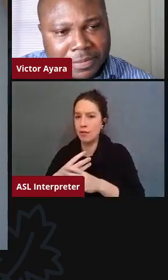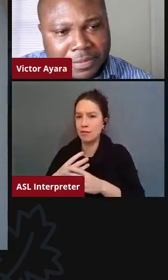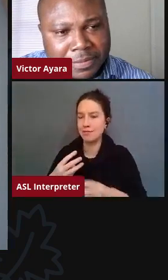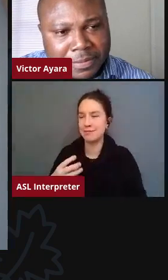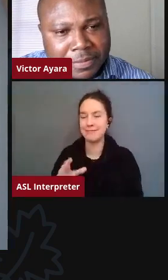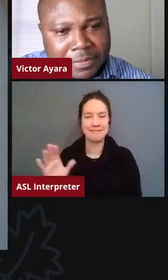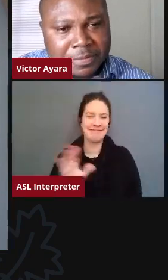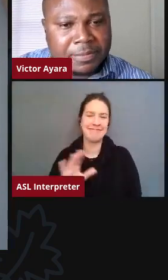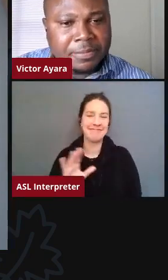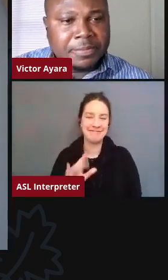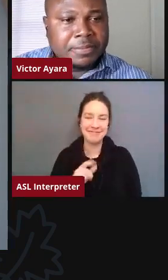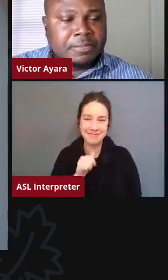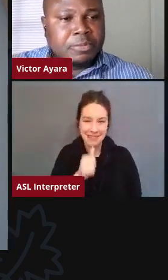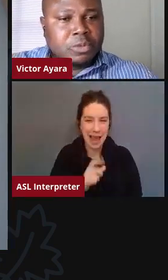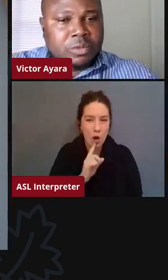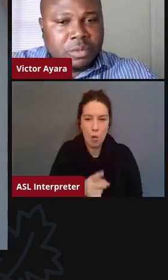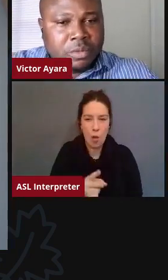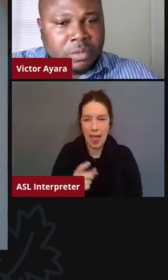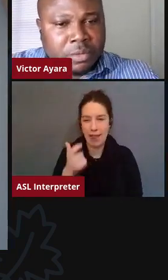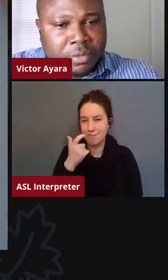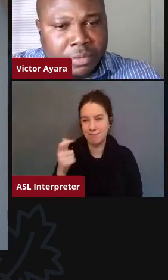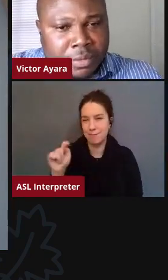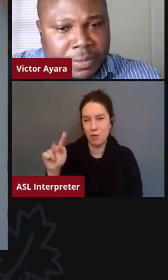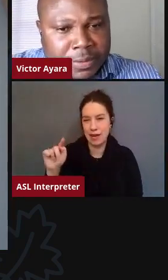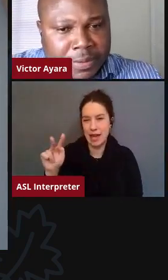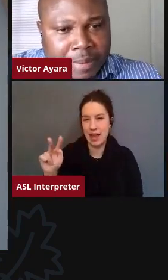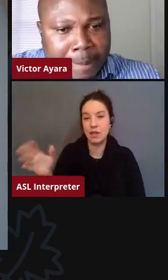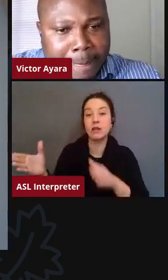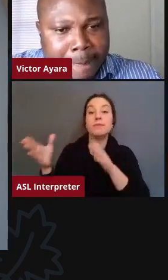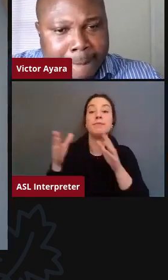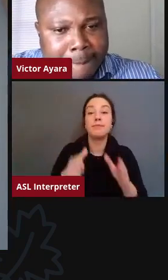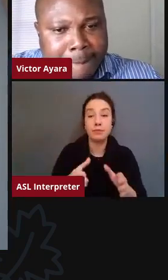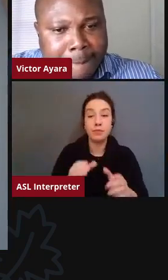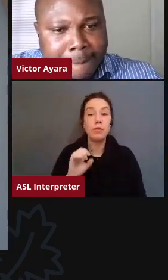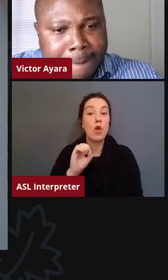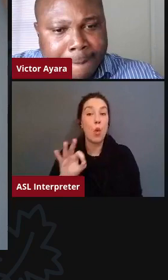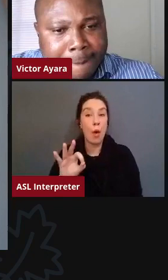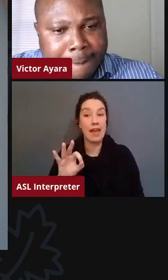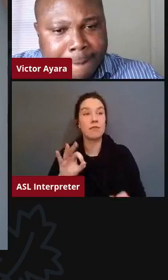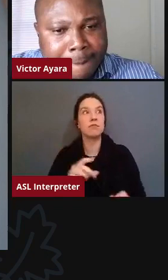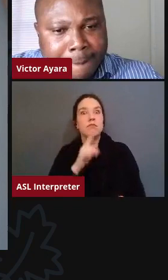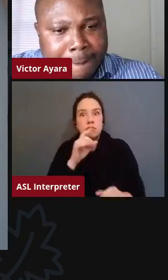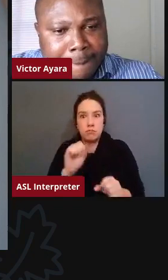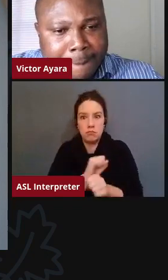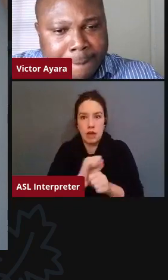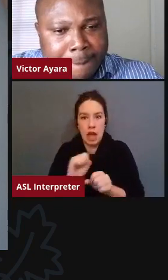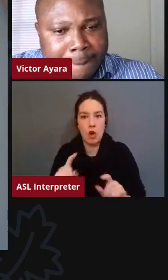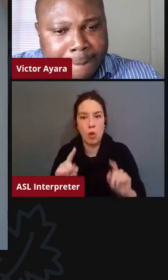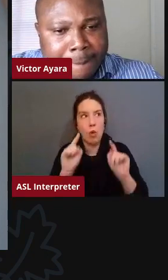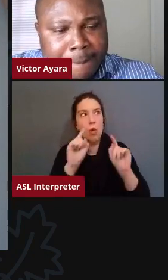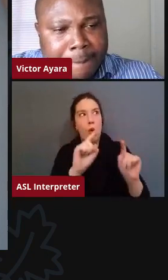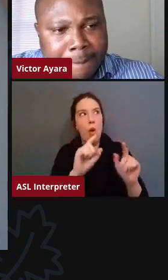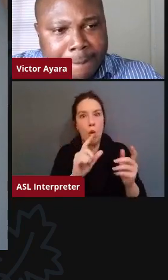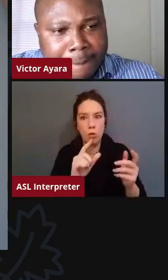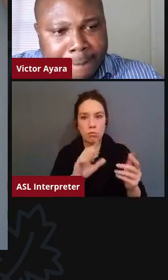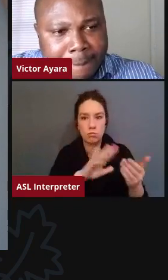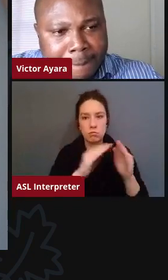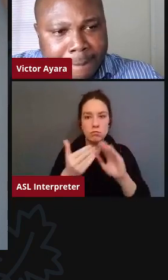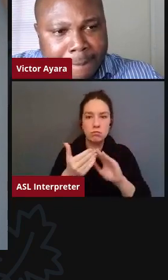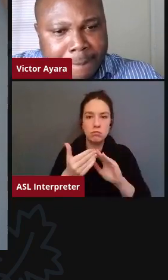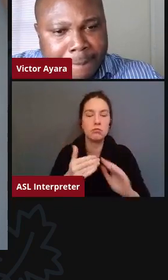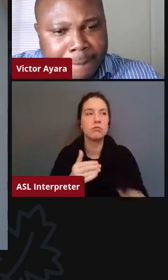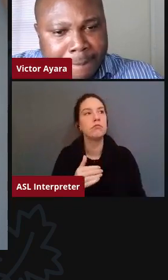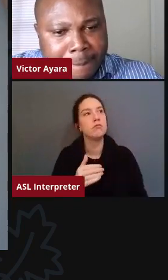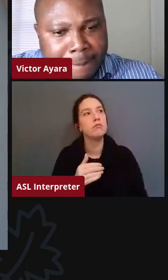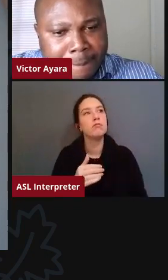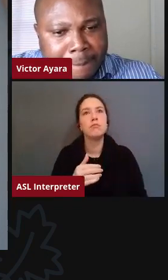that. So if you go out and you look at your community and your town, you might think that, okay, there's these houses and then these roads,